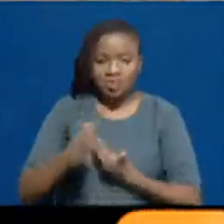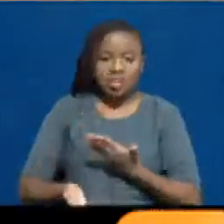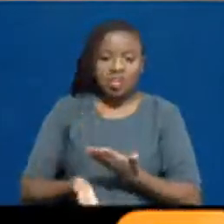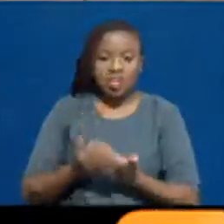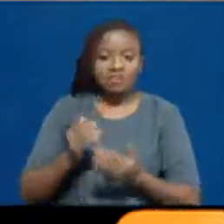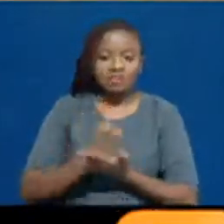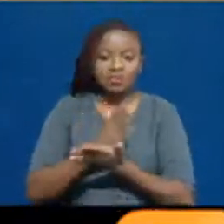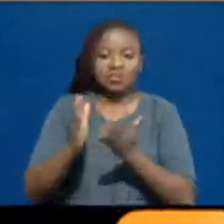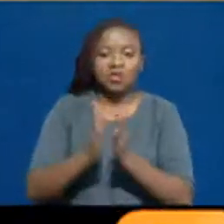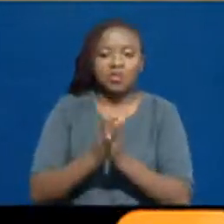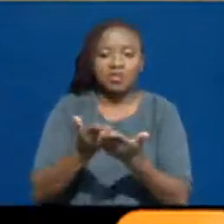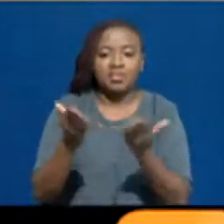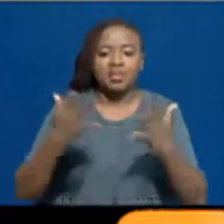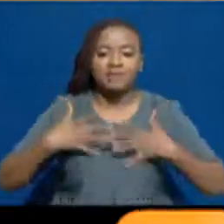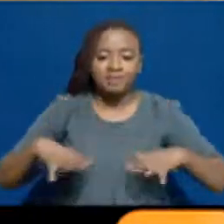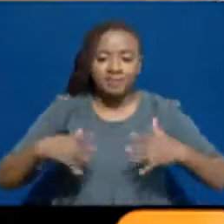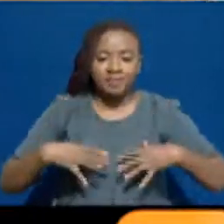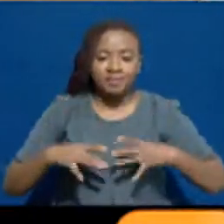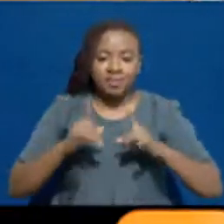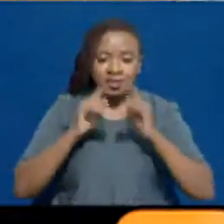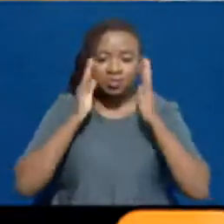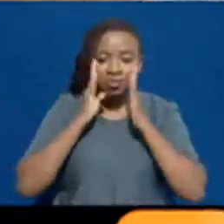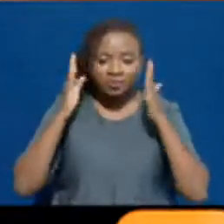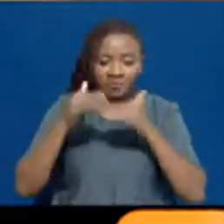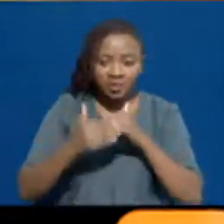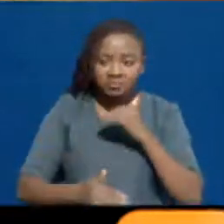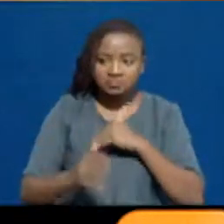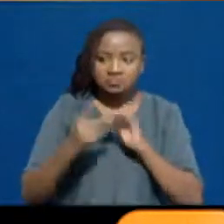people, as the forecast indicating that